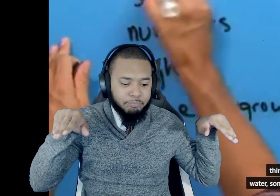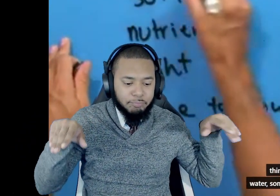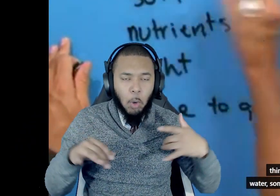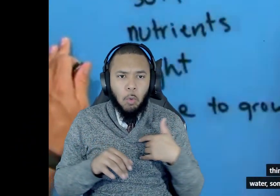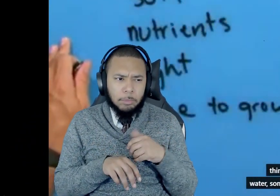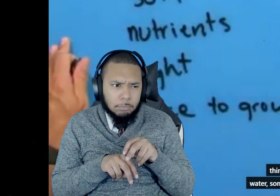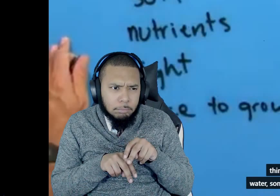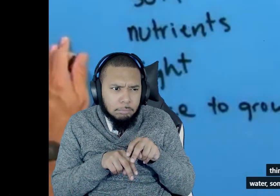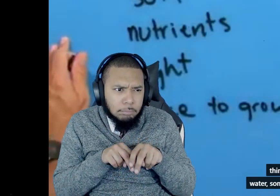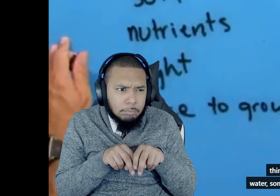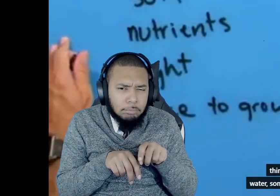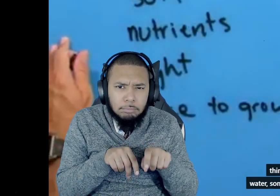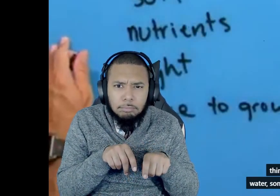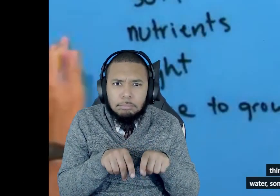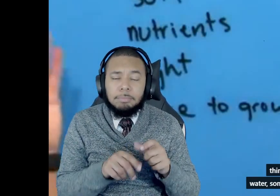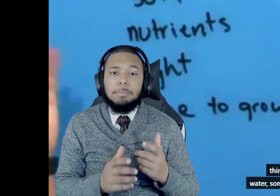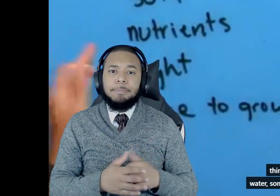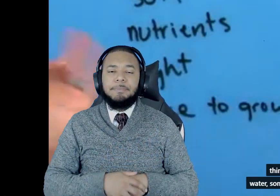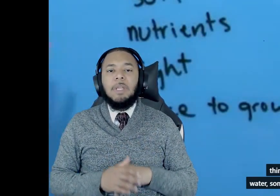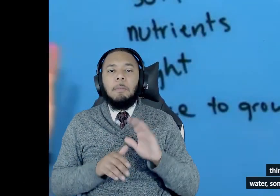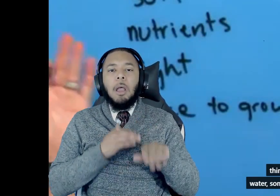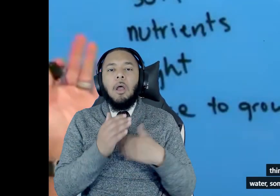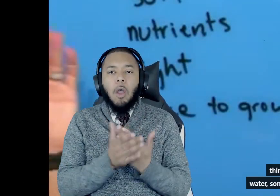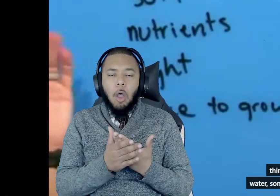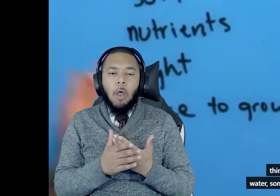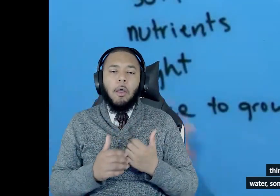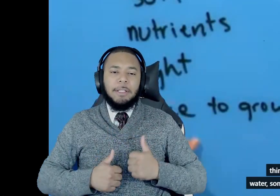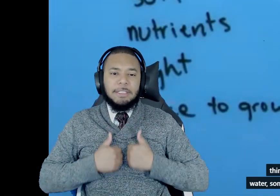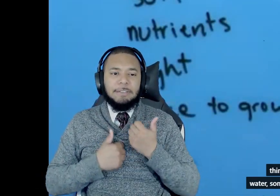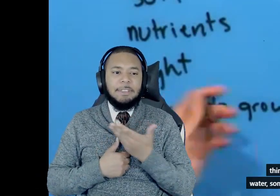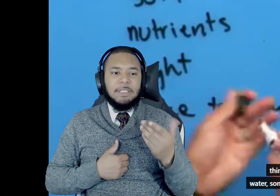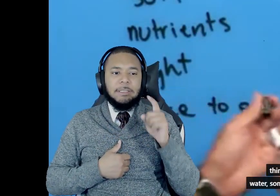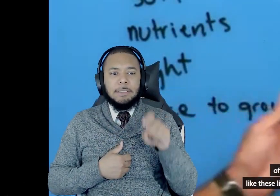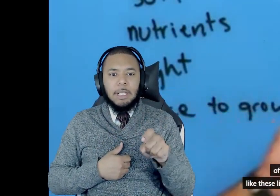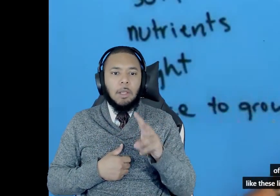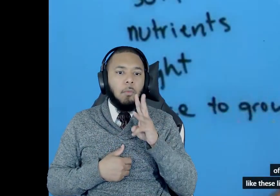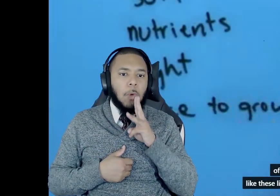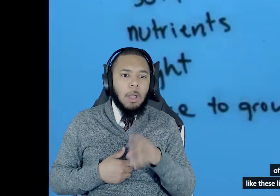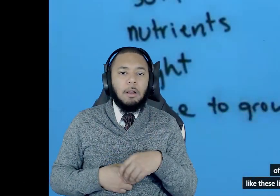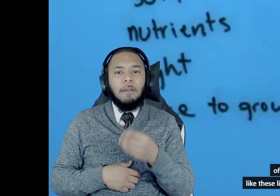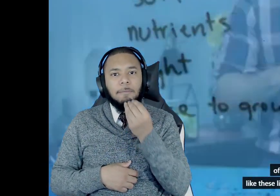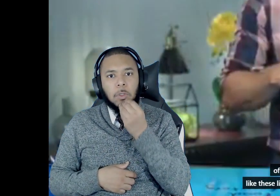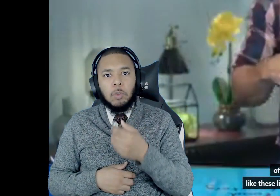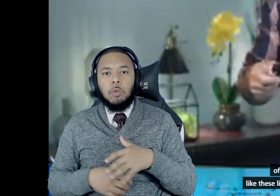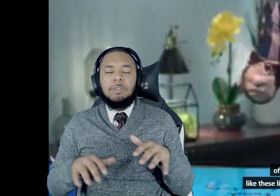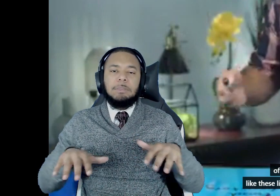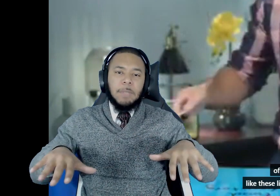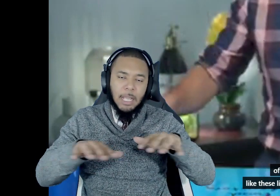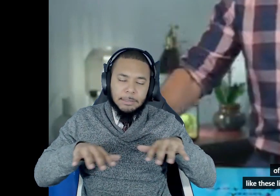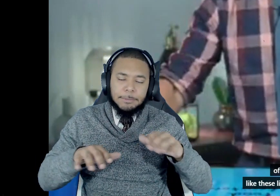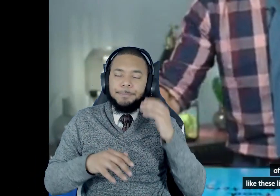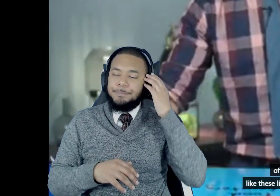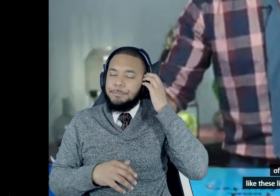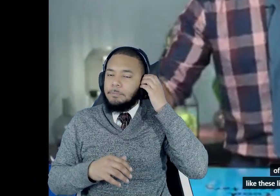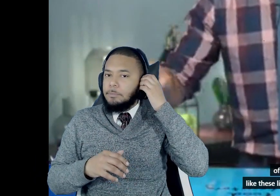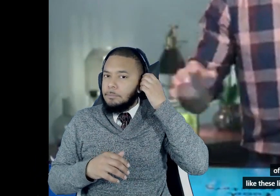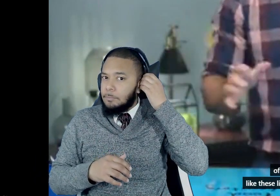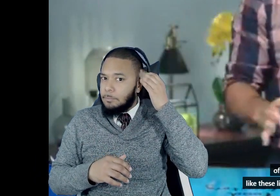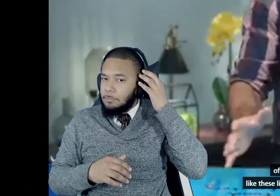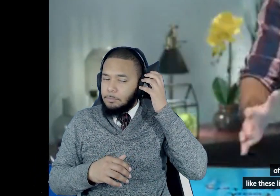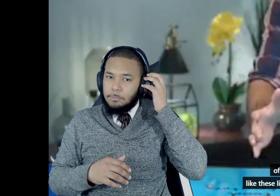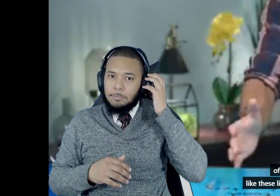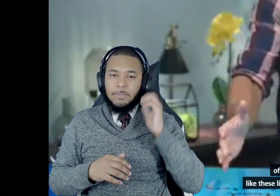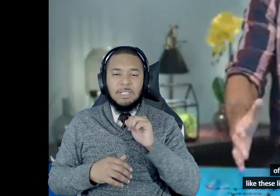these things, all organisms need: water, some source of food, some form of space. So it's not just